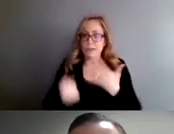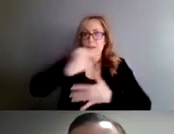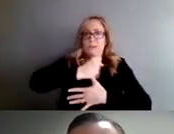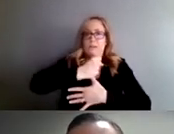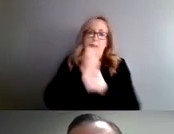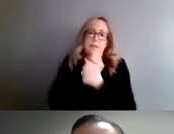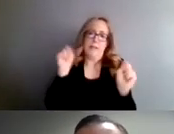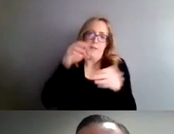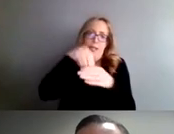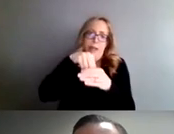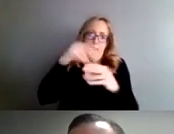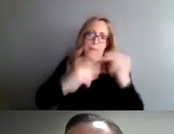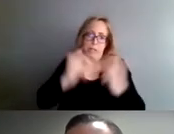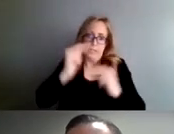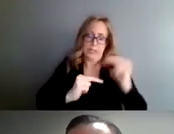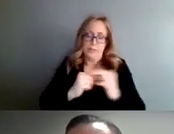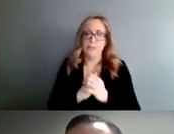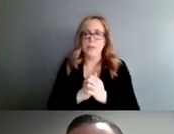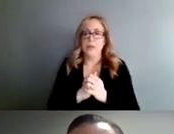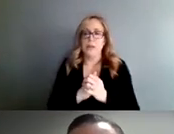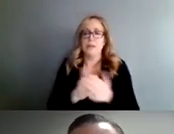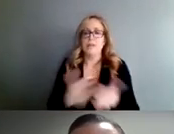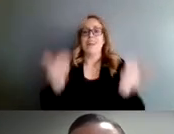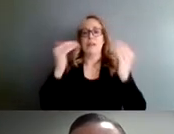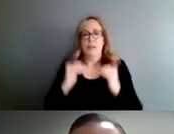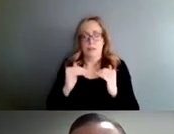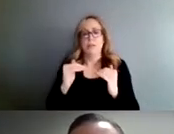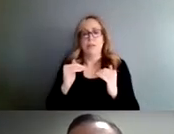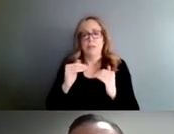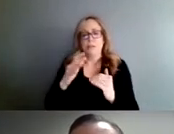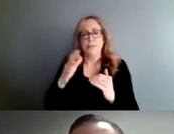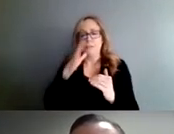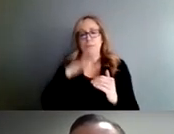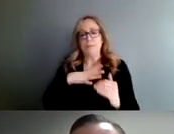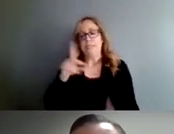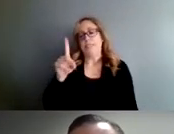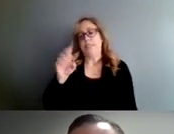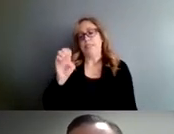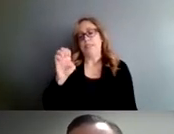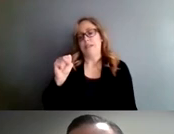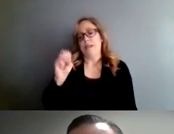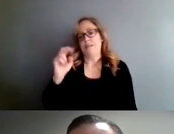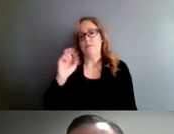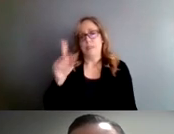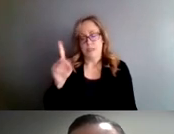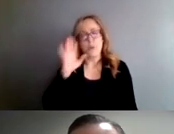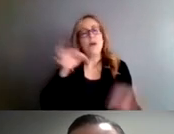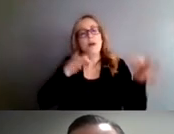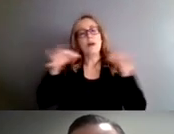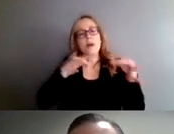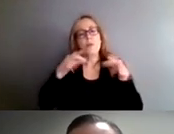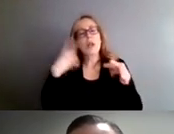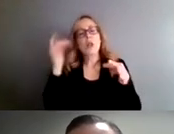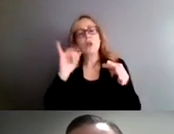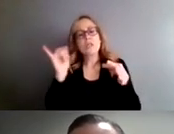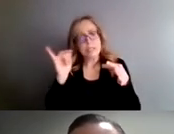school buildings. Then Ms. Desmond, our Chief Academic Officer, will share with you what it will look like instructionally from the district level.